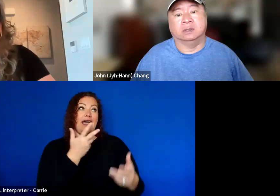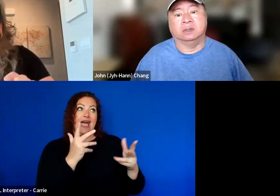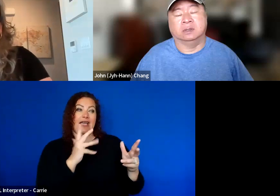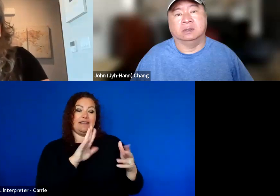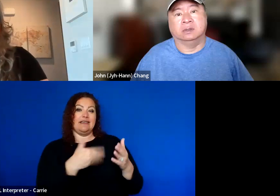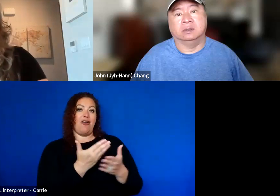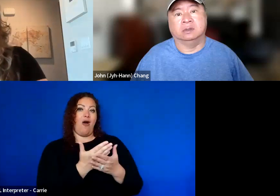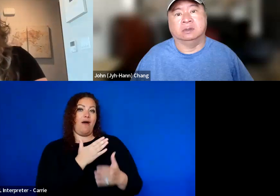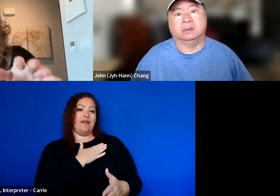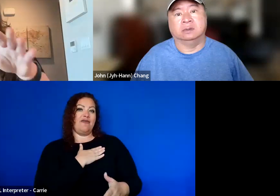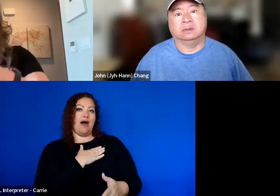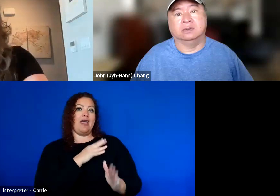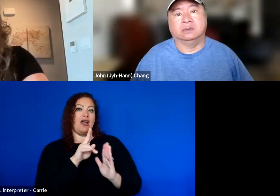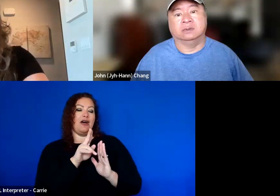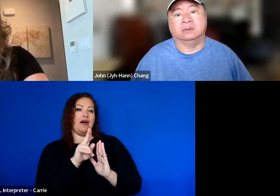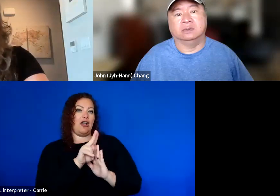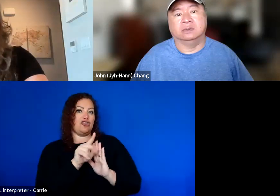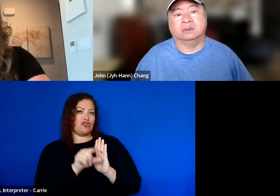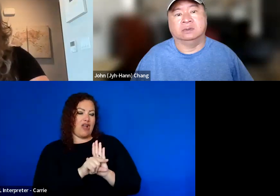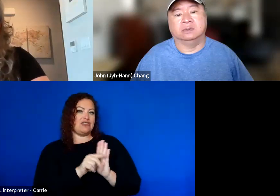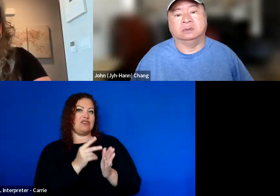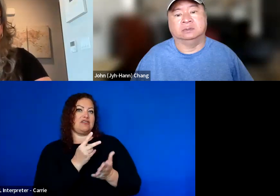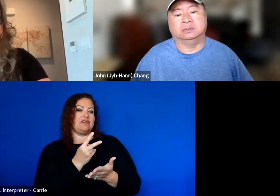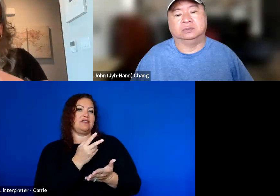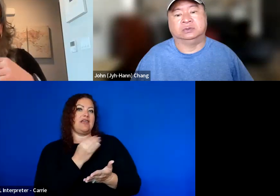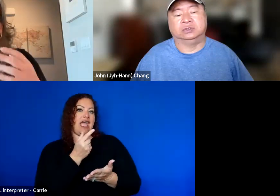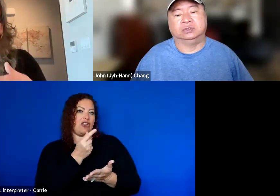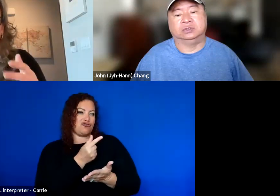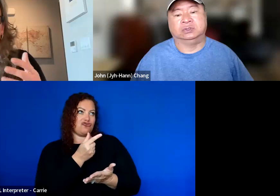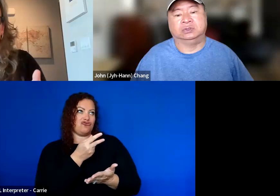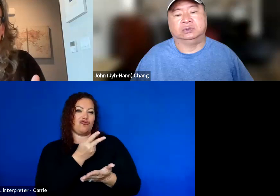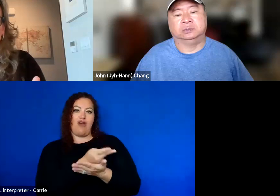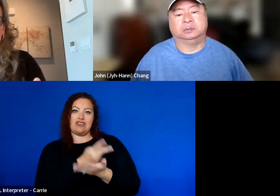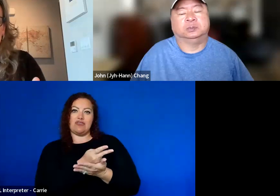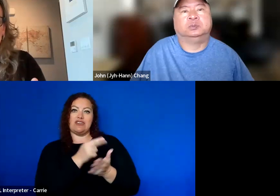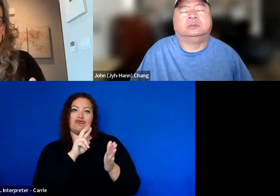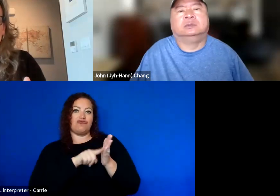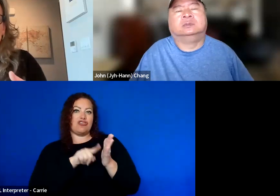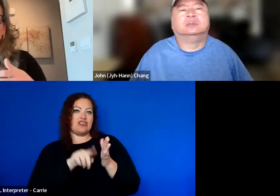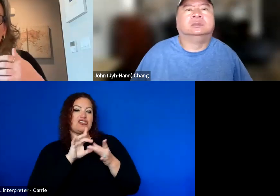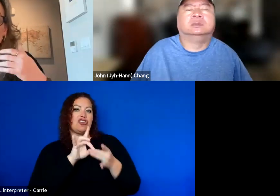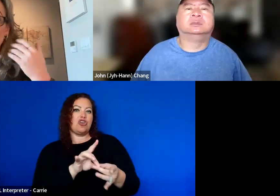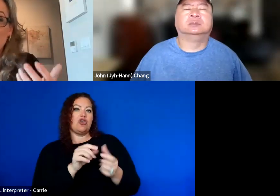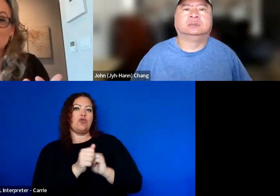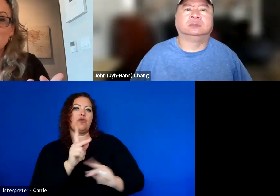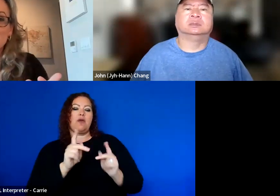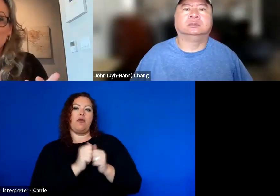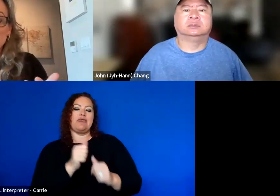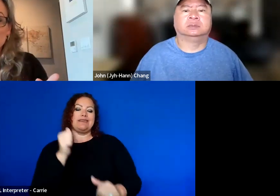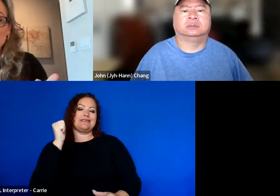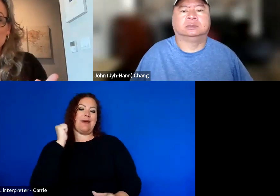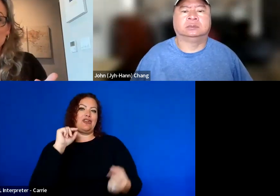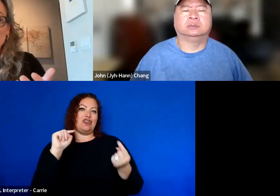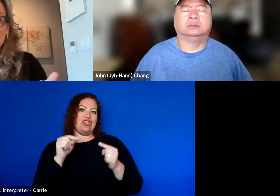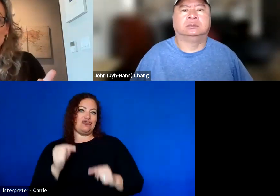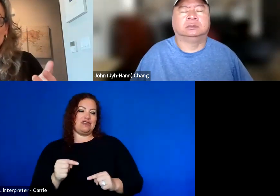my undergraduate research and graduate school research on people with spinal cord injuries. So I had an added